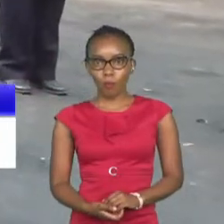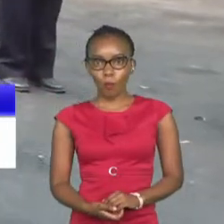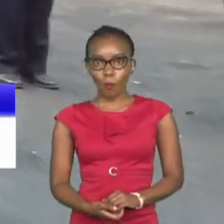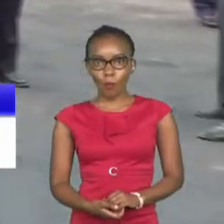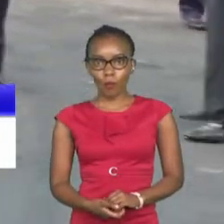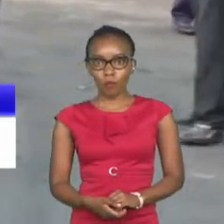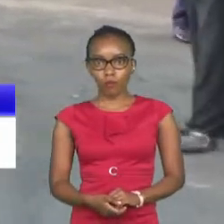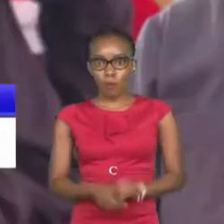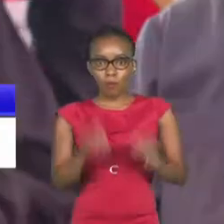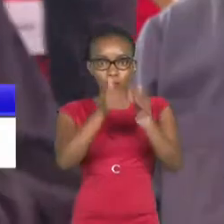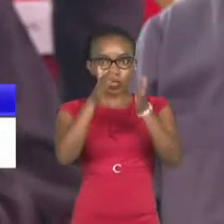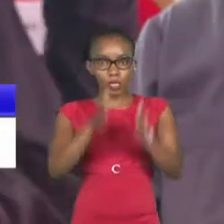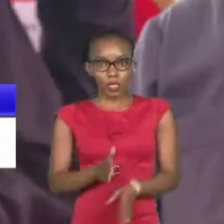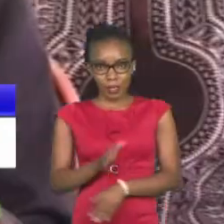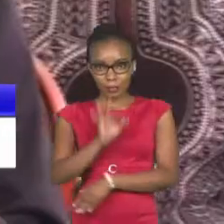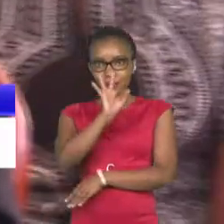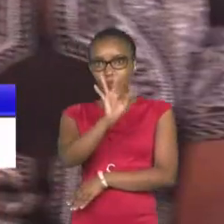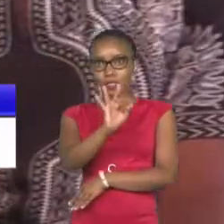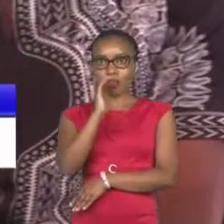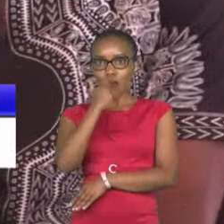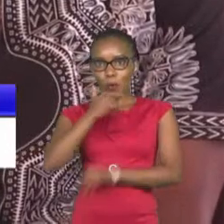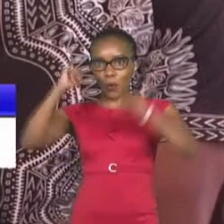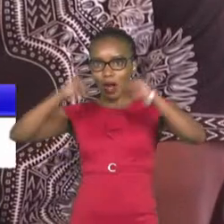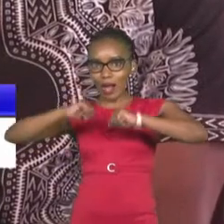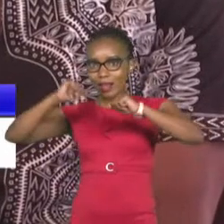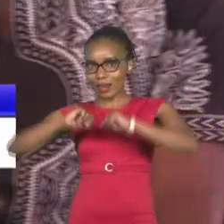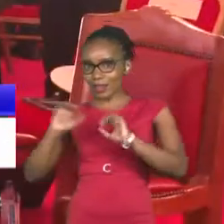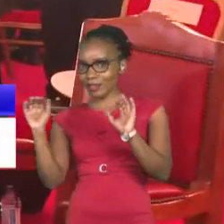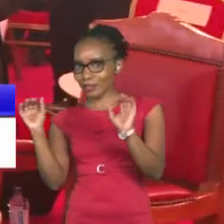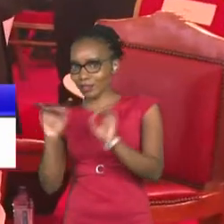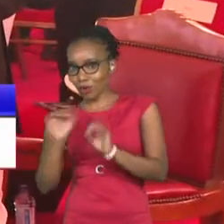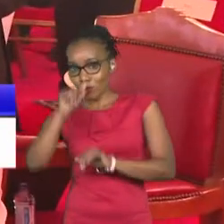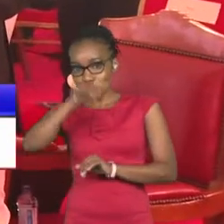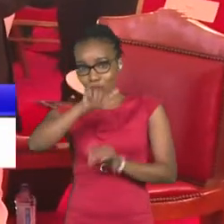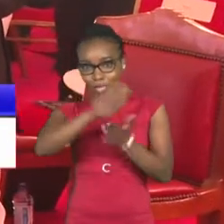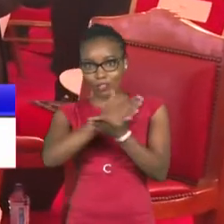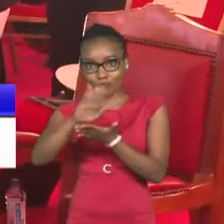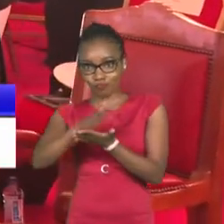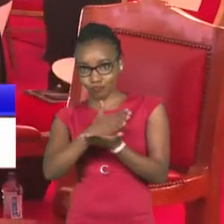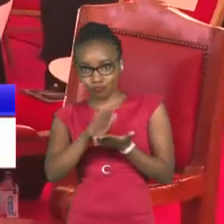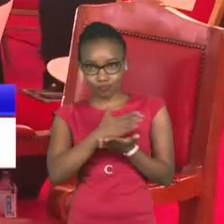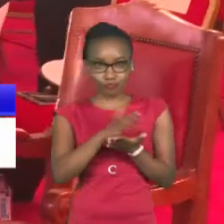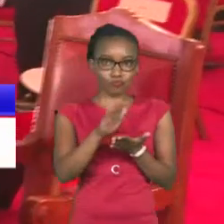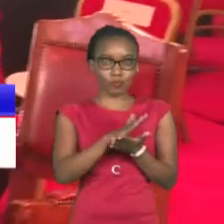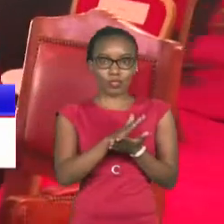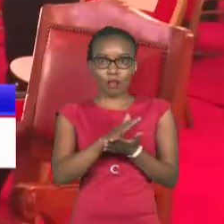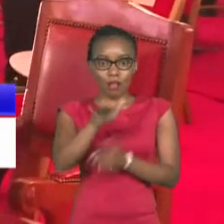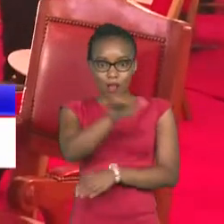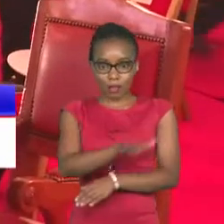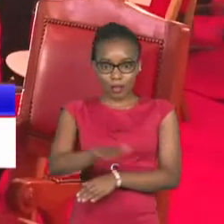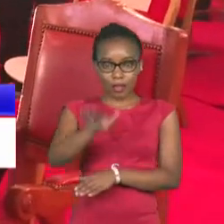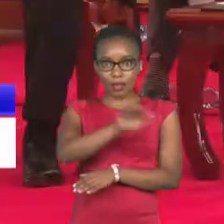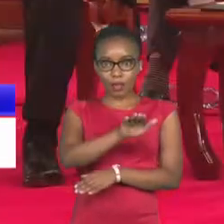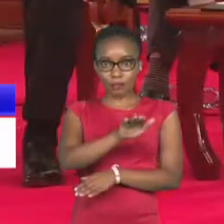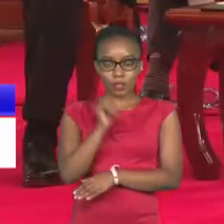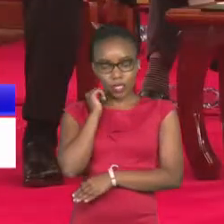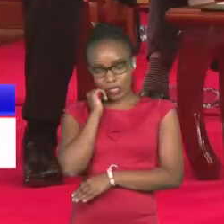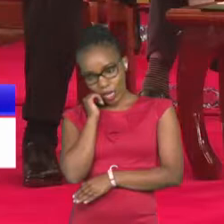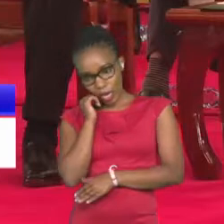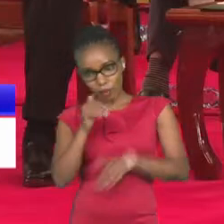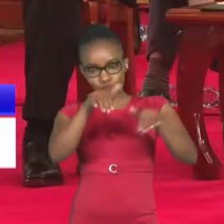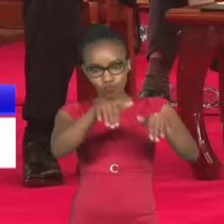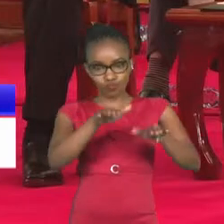The three leaders who do not see eye to eye today shared a platform as they led the nation in mourning with the family of former minister Simon